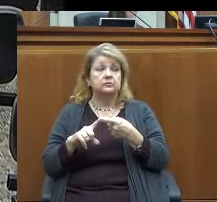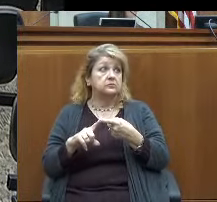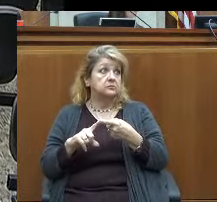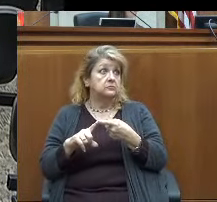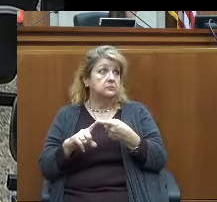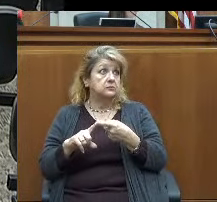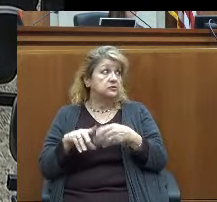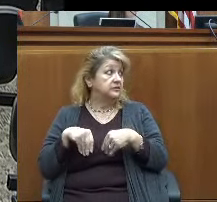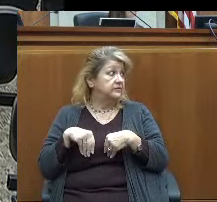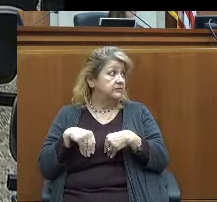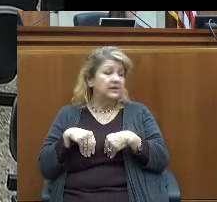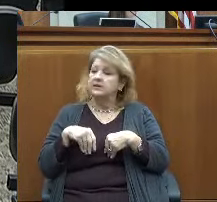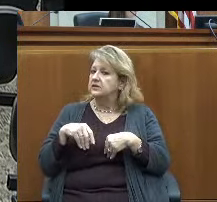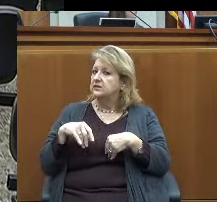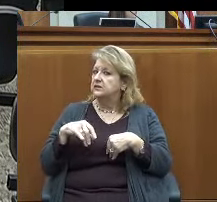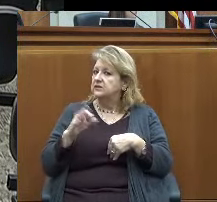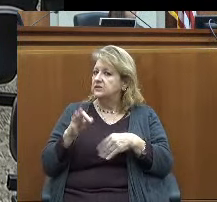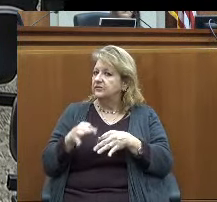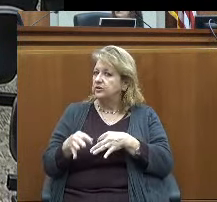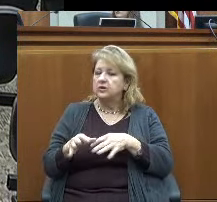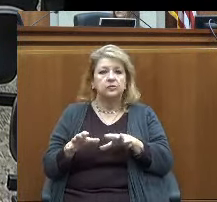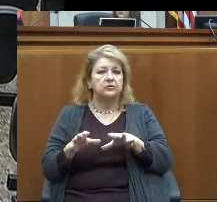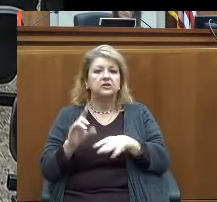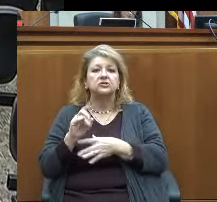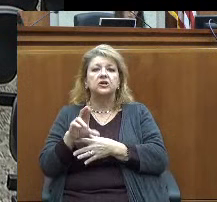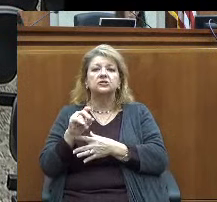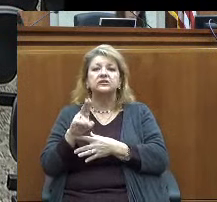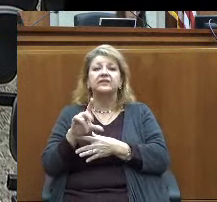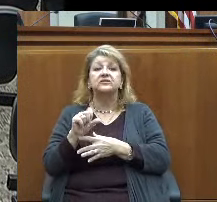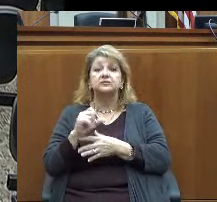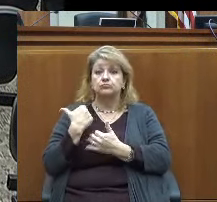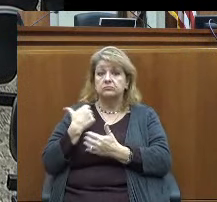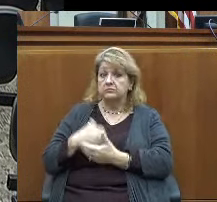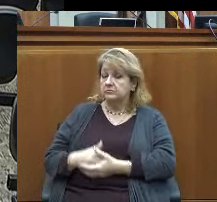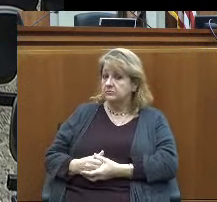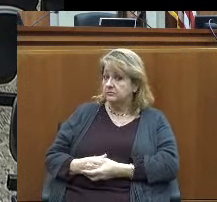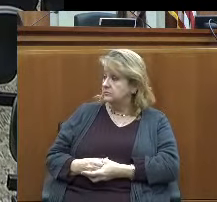see if we defer. Okay, Dr. Davis.